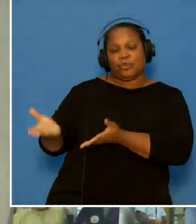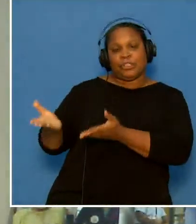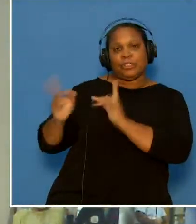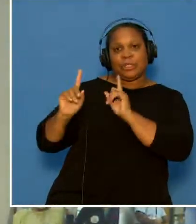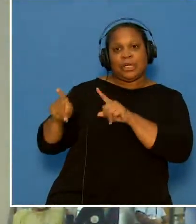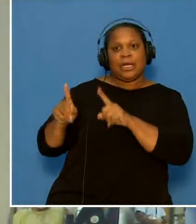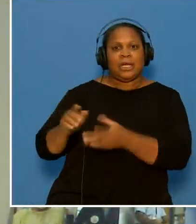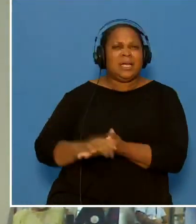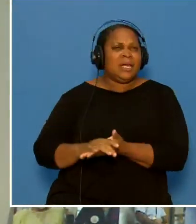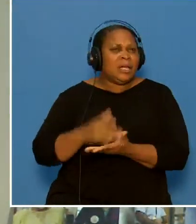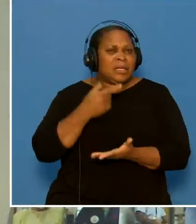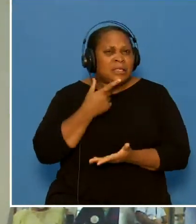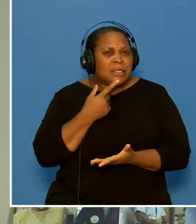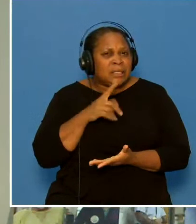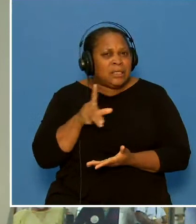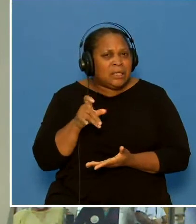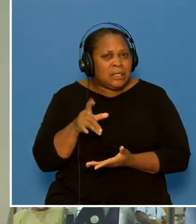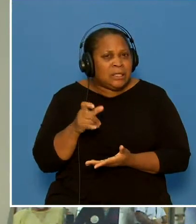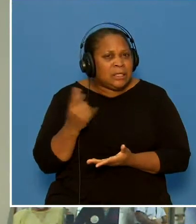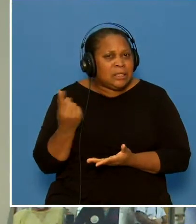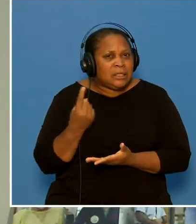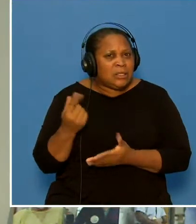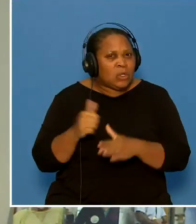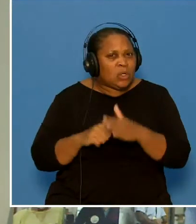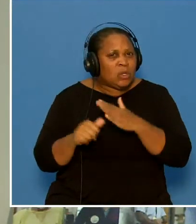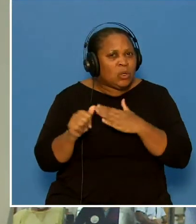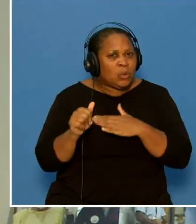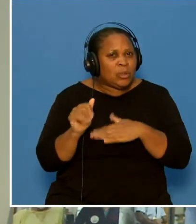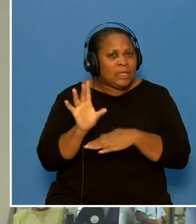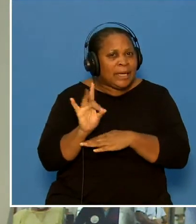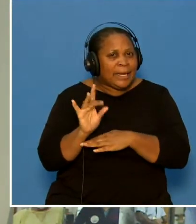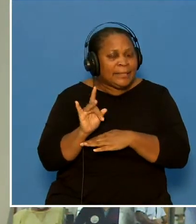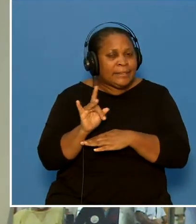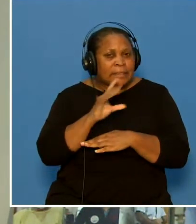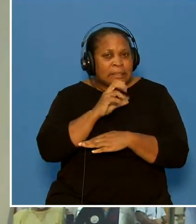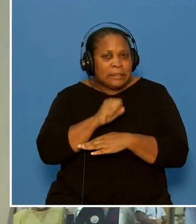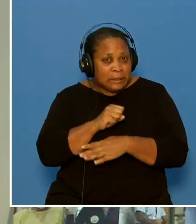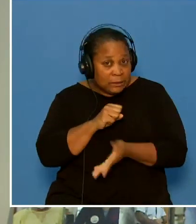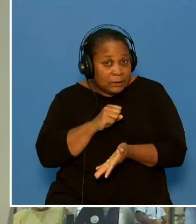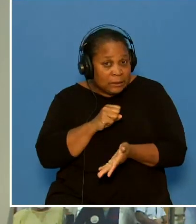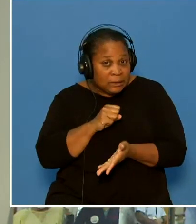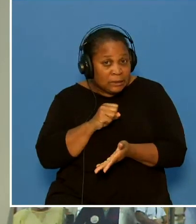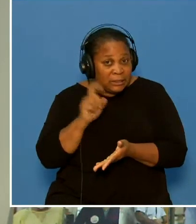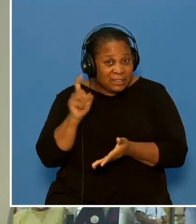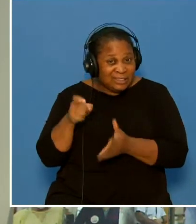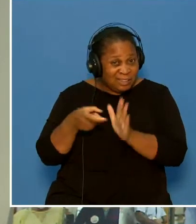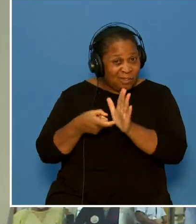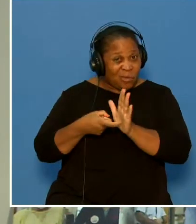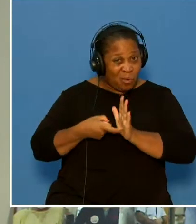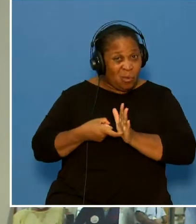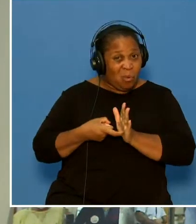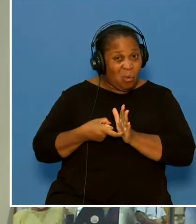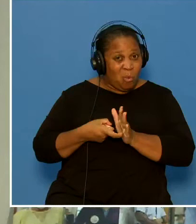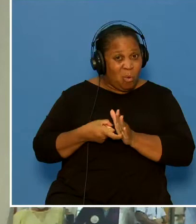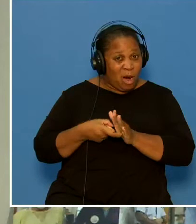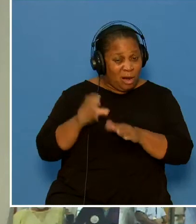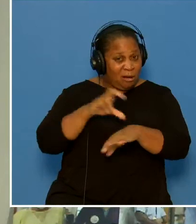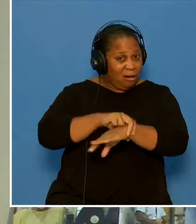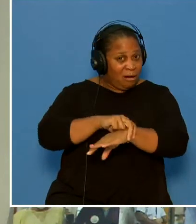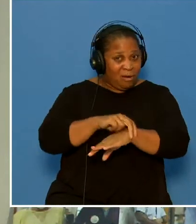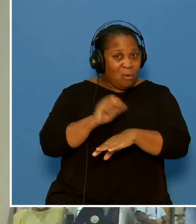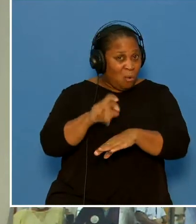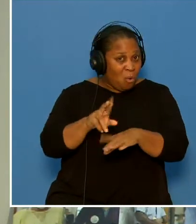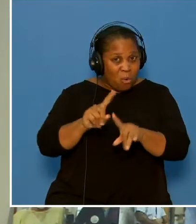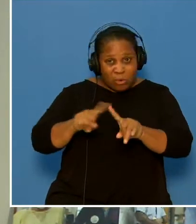Sorry, and you said the question was someone under the age of 18 be Under the required age of to- 18, will they have to require it? What tracking measures are in place